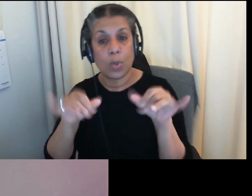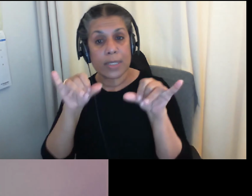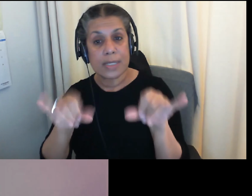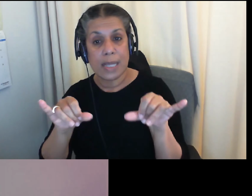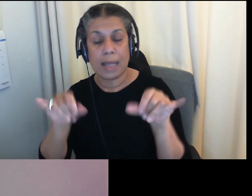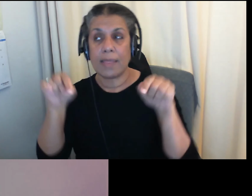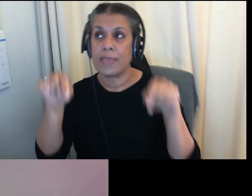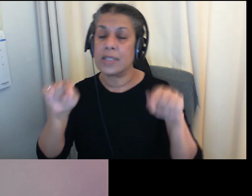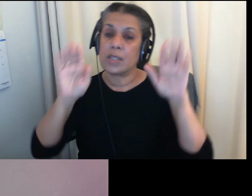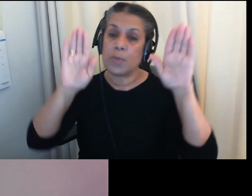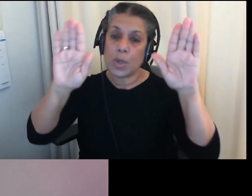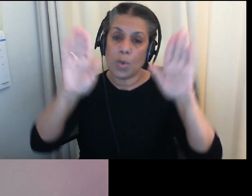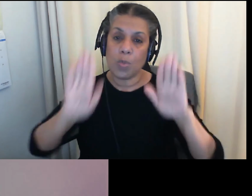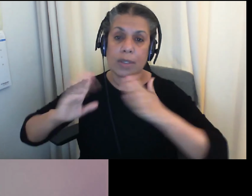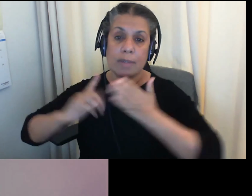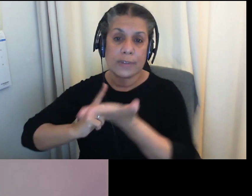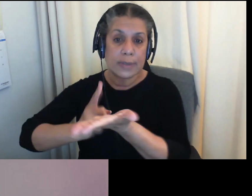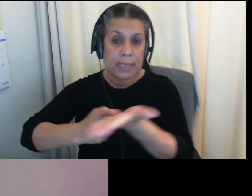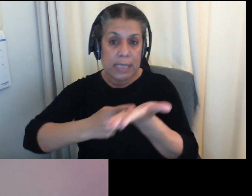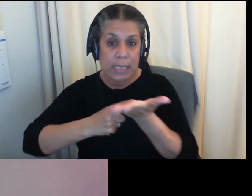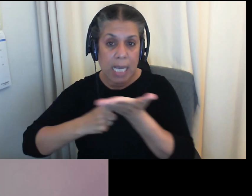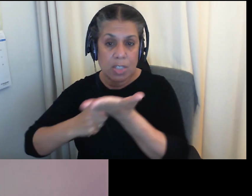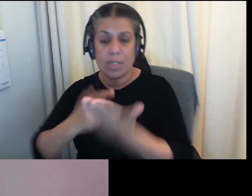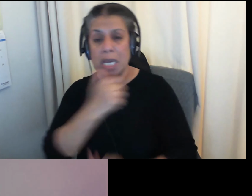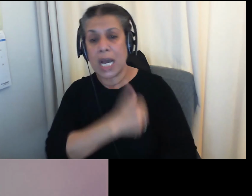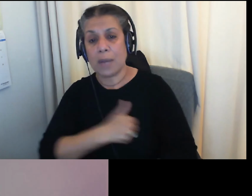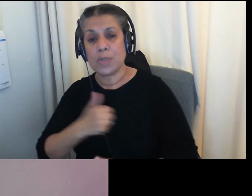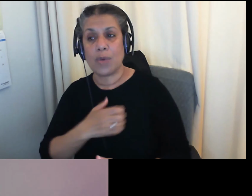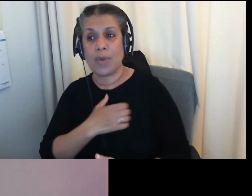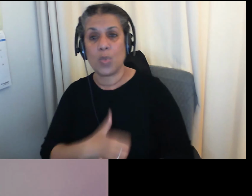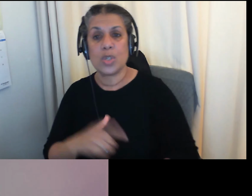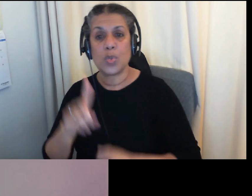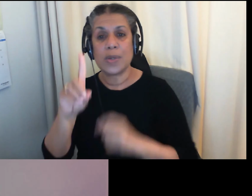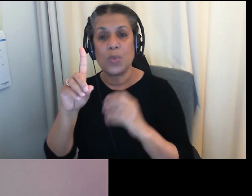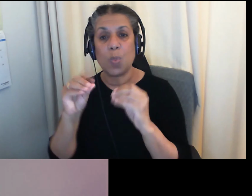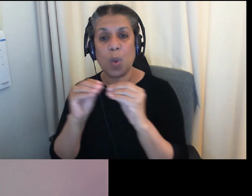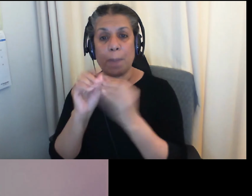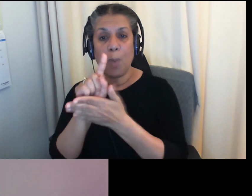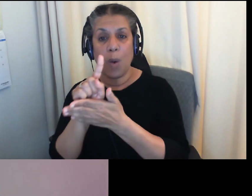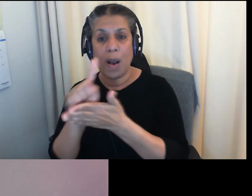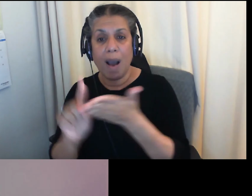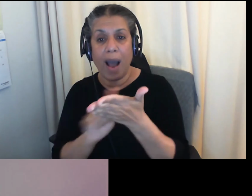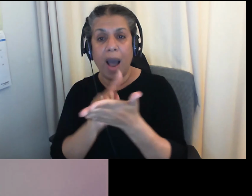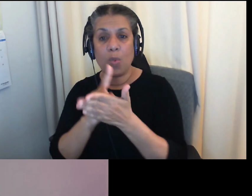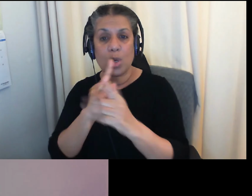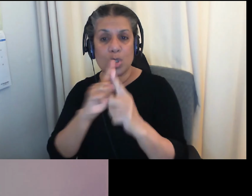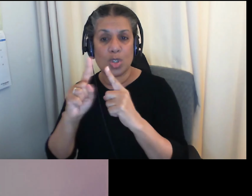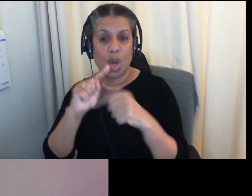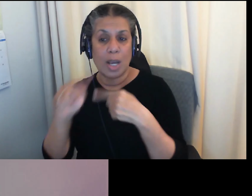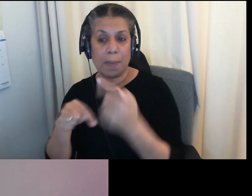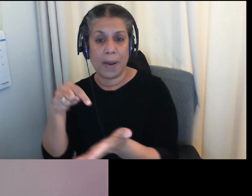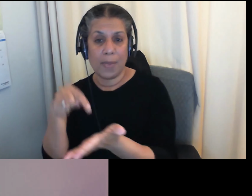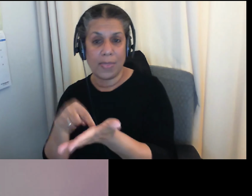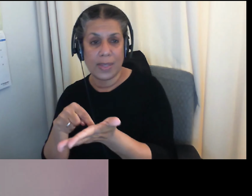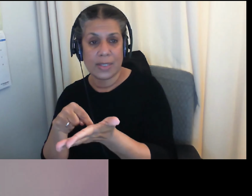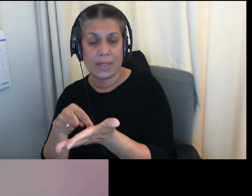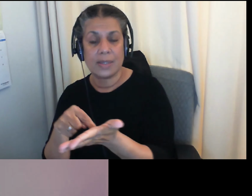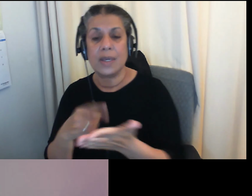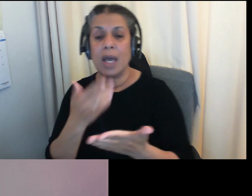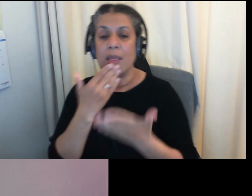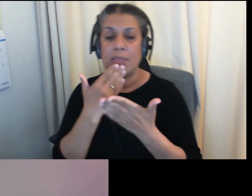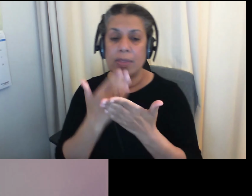wonderful conversation. I'm just sorry that we can't have another hour to talk more about this. But I want to thank Dr.